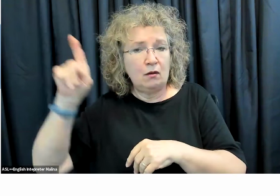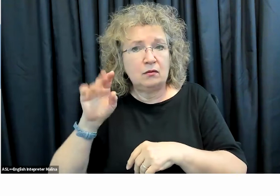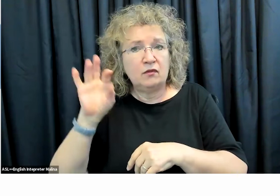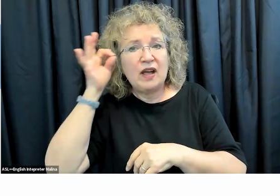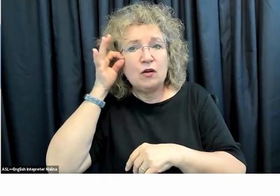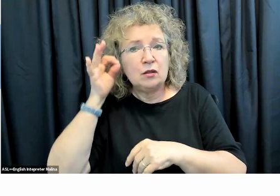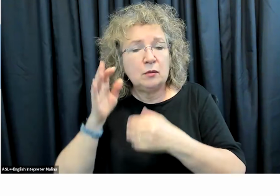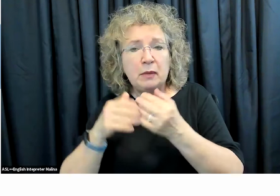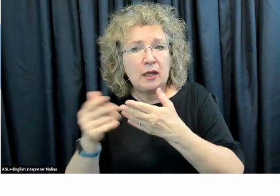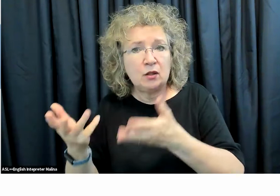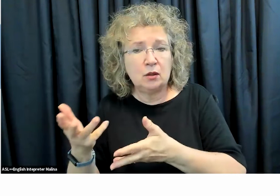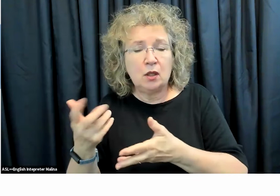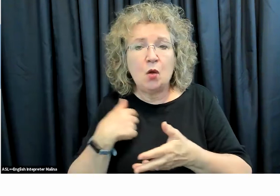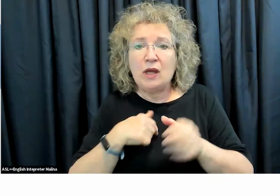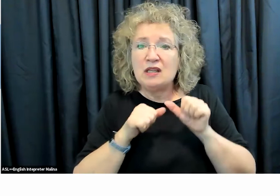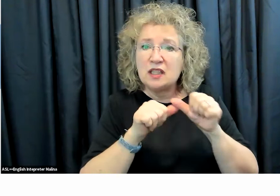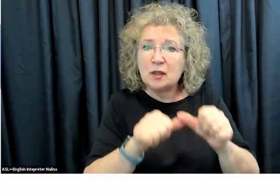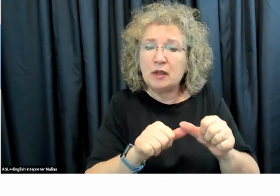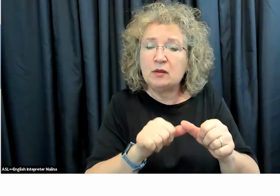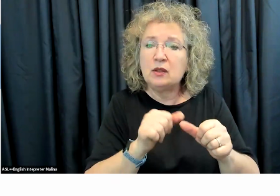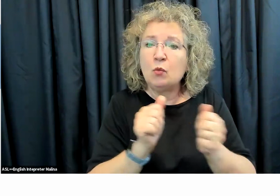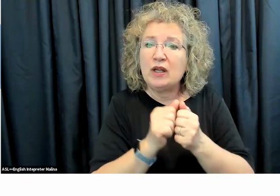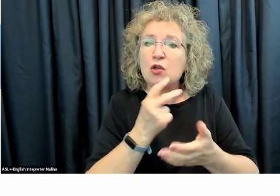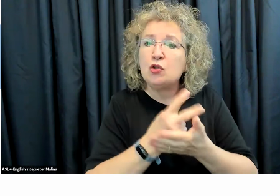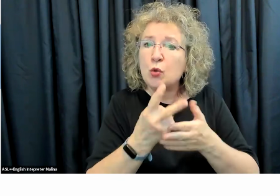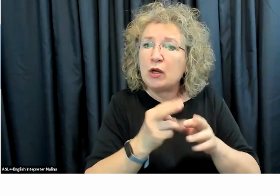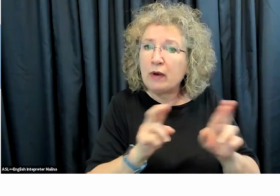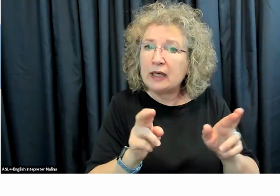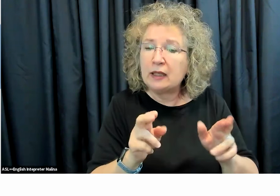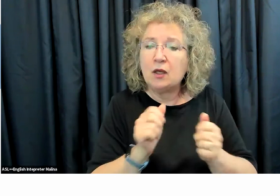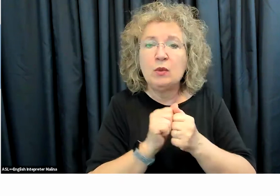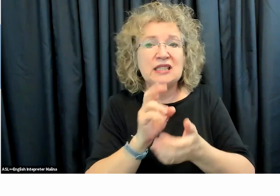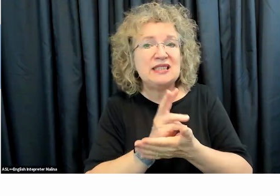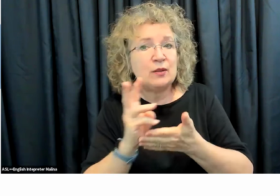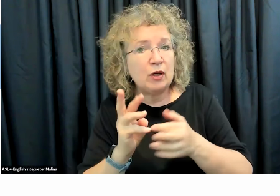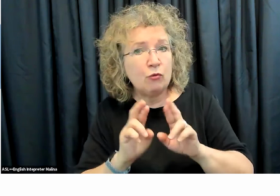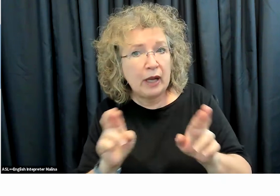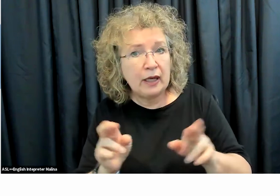getting 2 weeks ready, we keep getting 6 weeks ready, and we keep sharing resources with